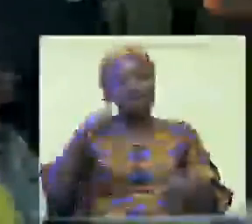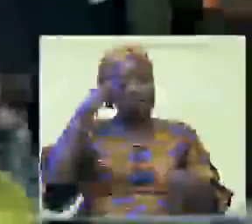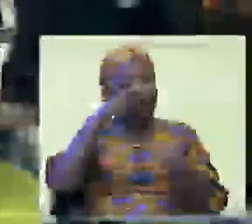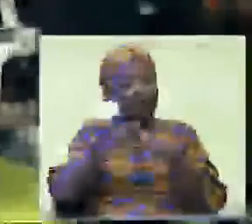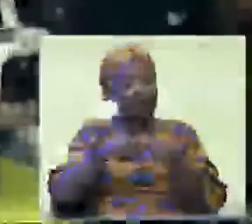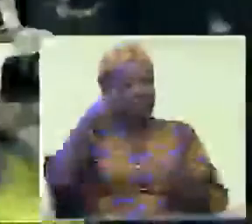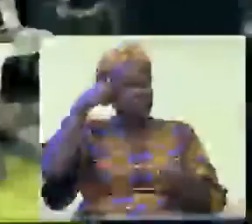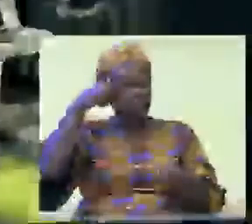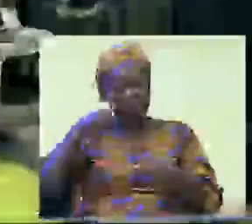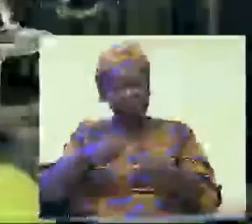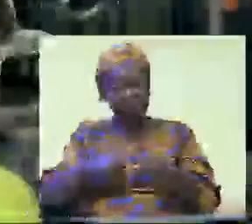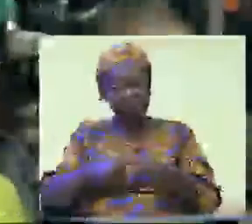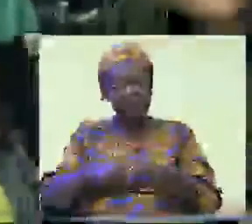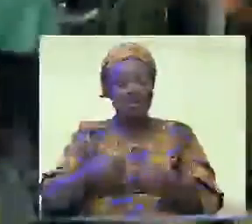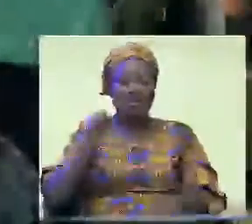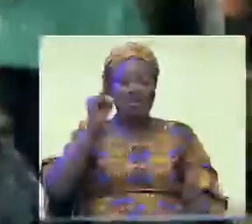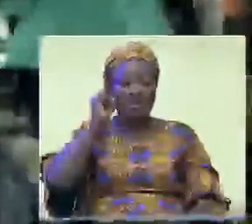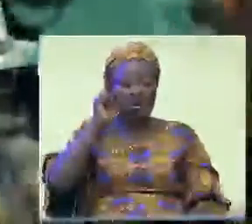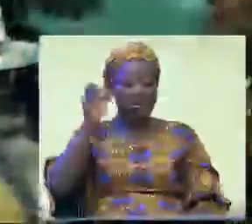Where are you there?